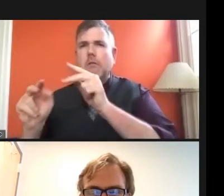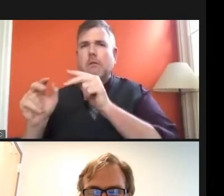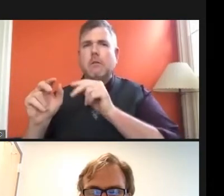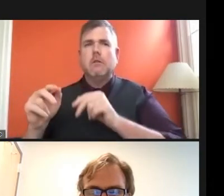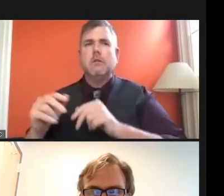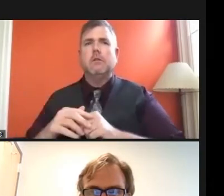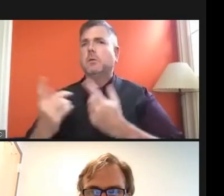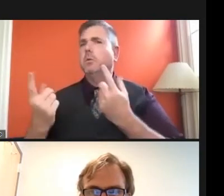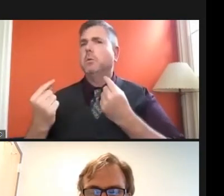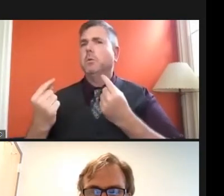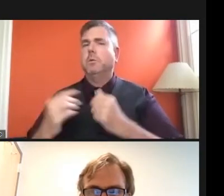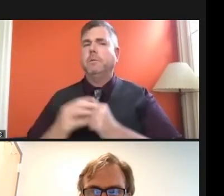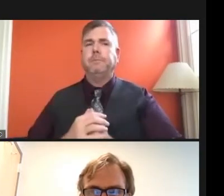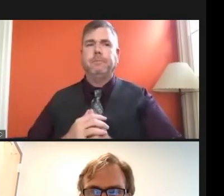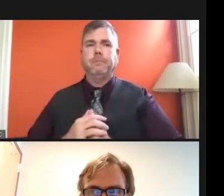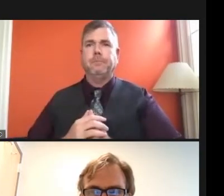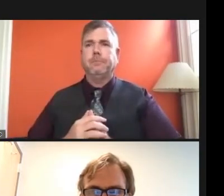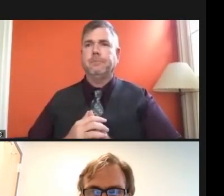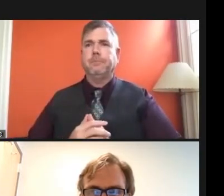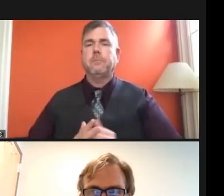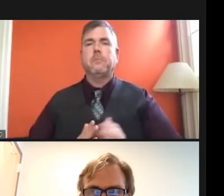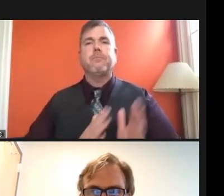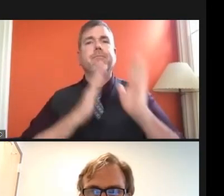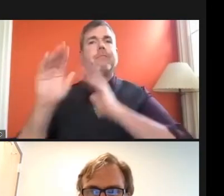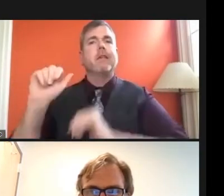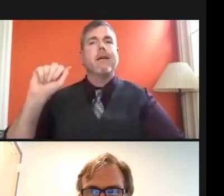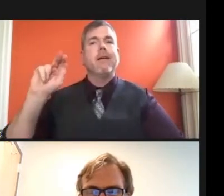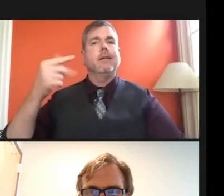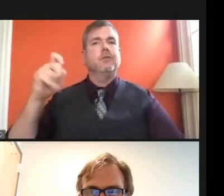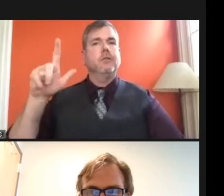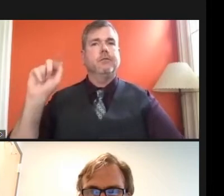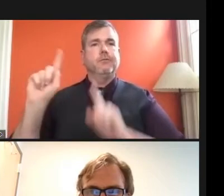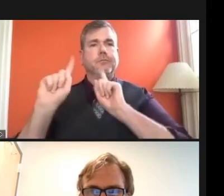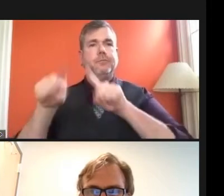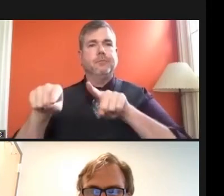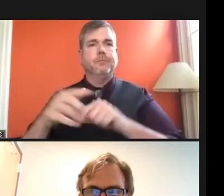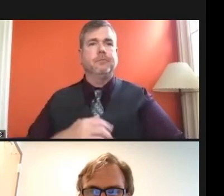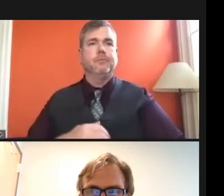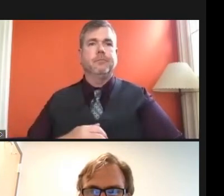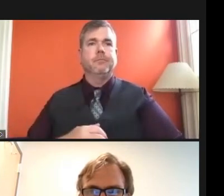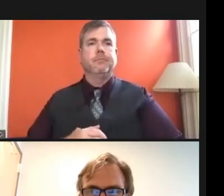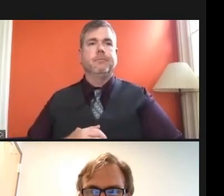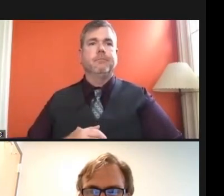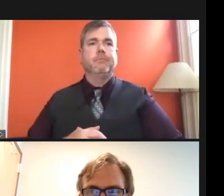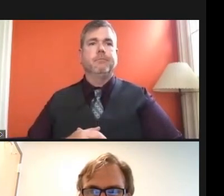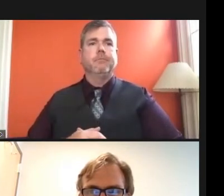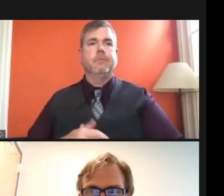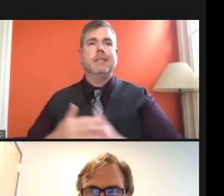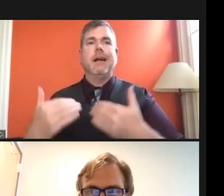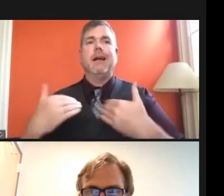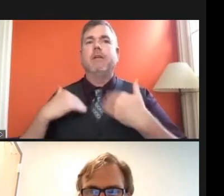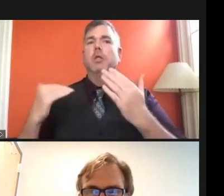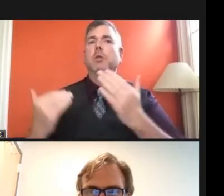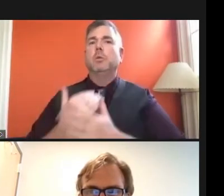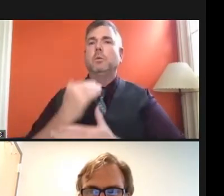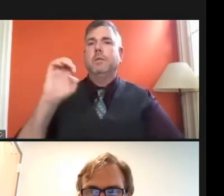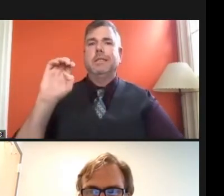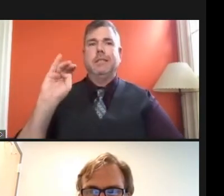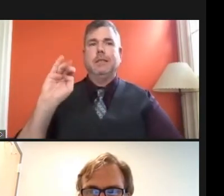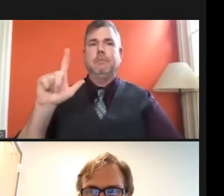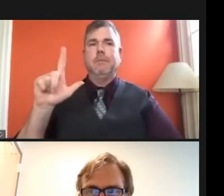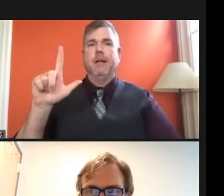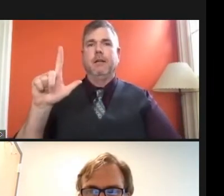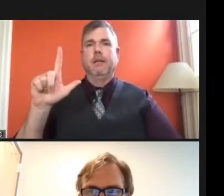finding businesses that are not in compliance with the shelter-in-place order. And that is SIP, shelter-in-place violation